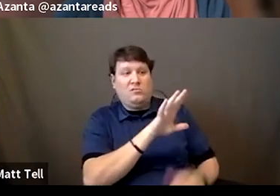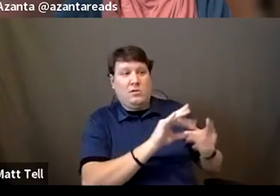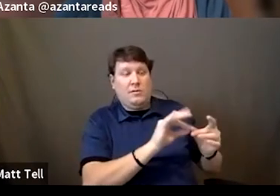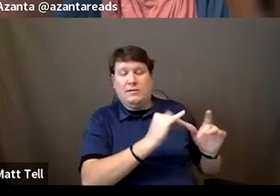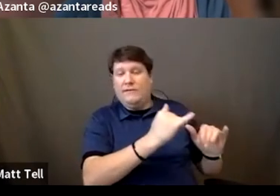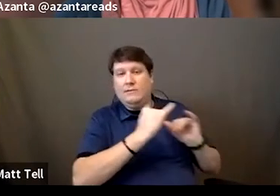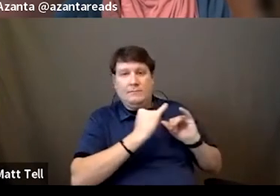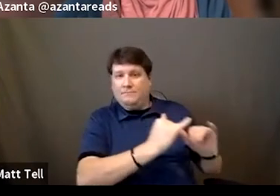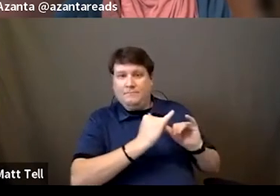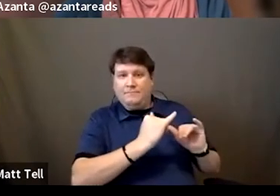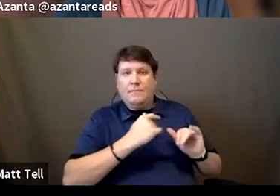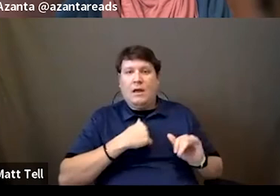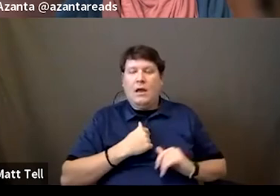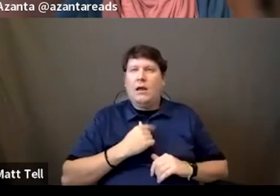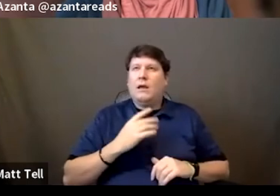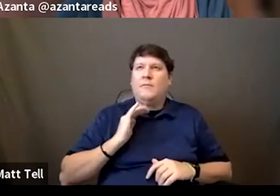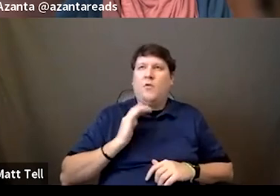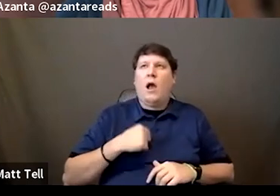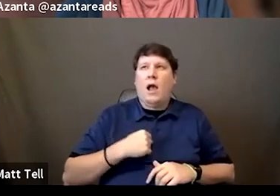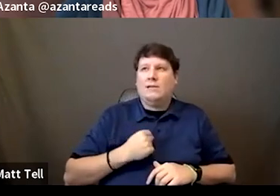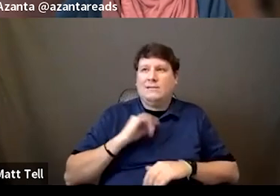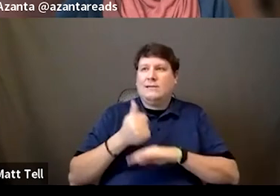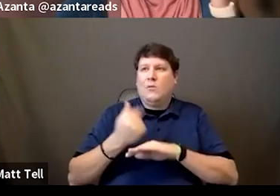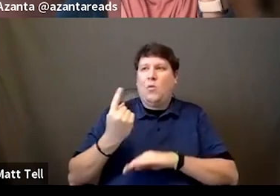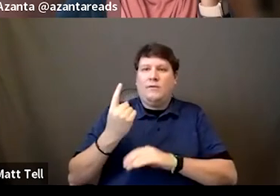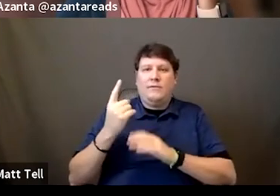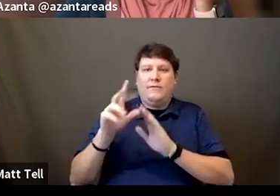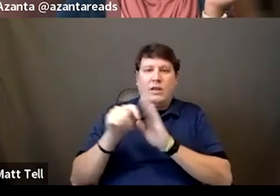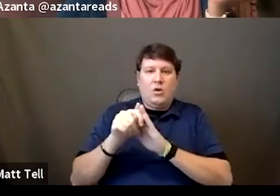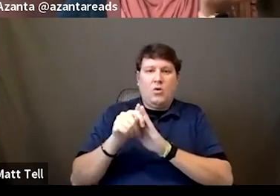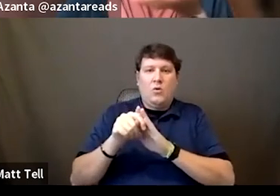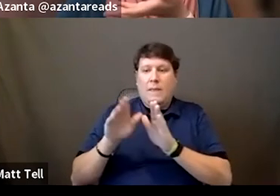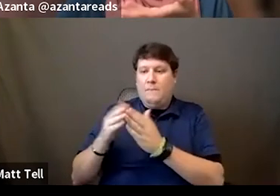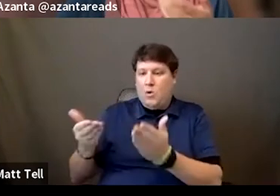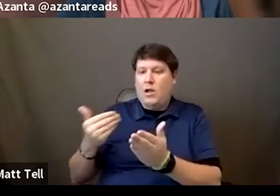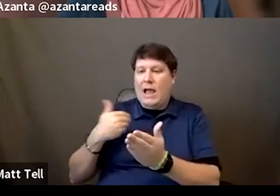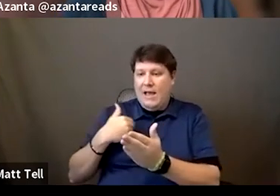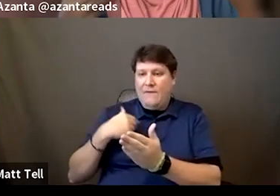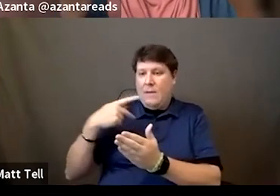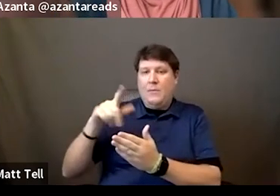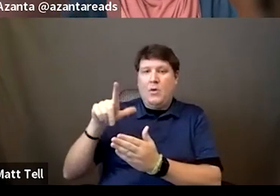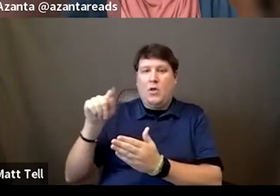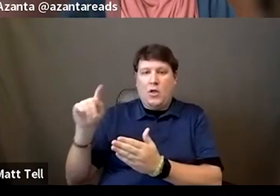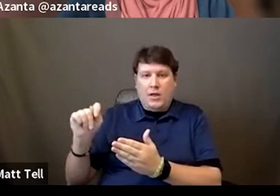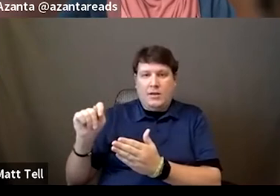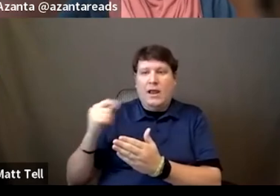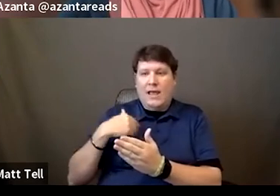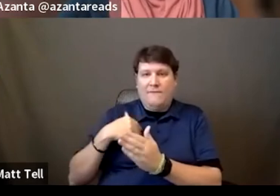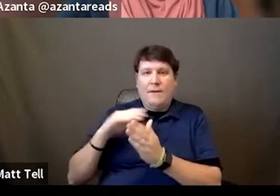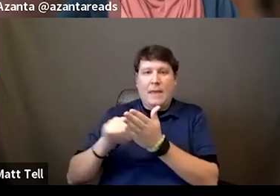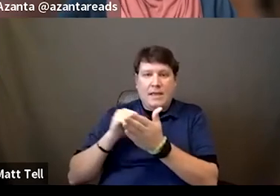have this like video that I like to say, like, this book had a plot, this had pages, had words and a